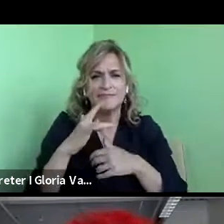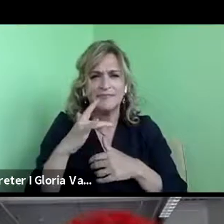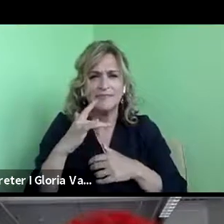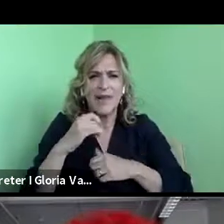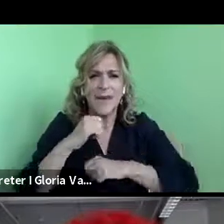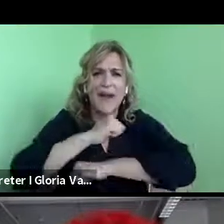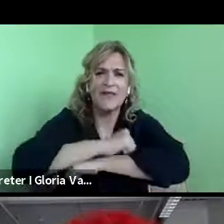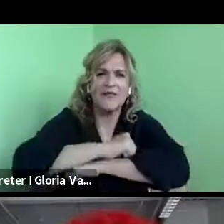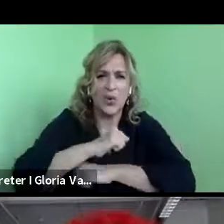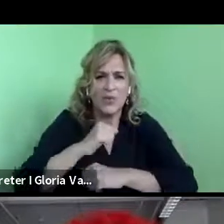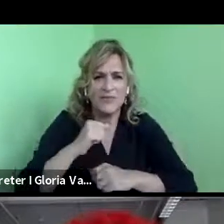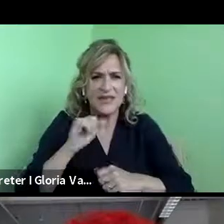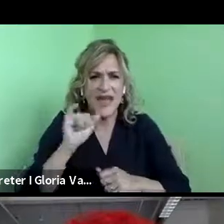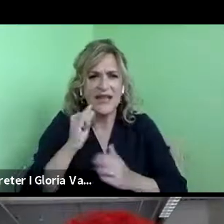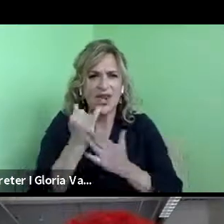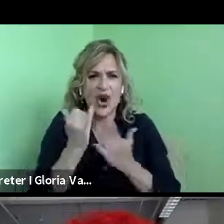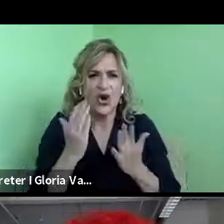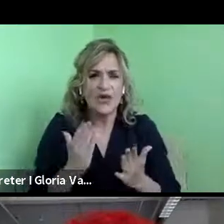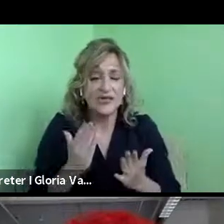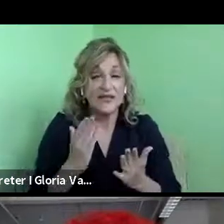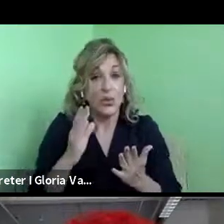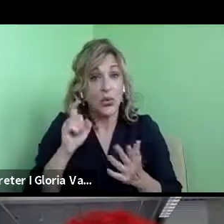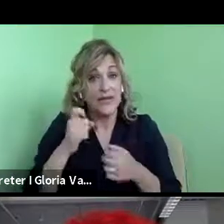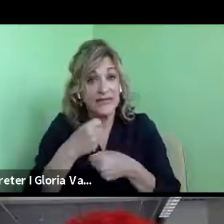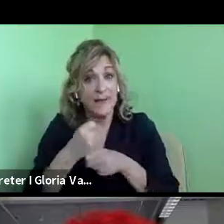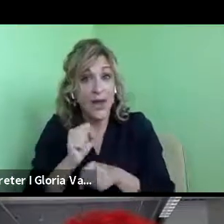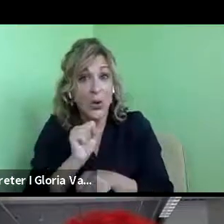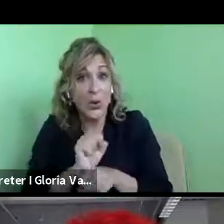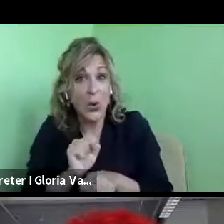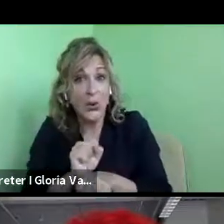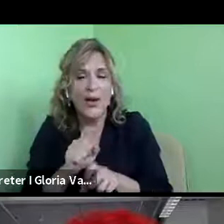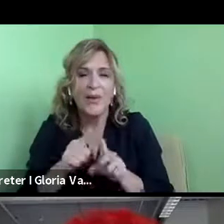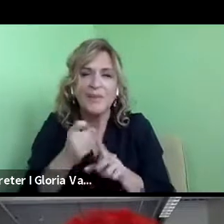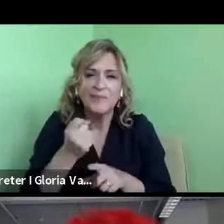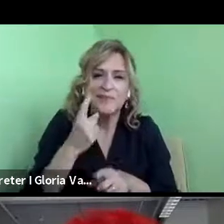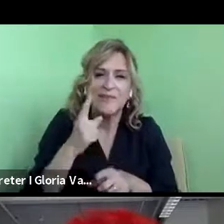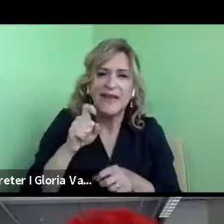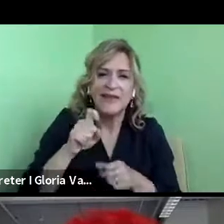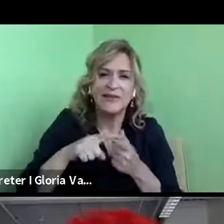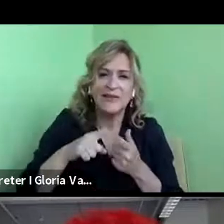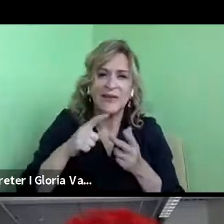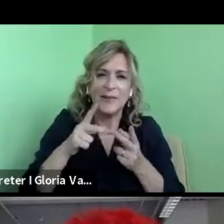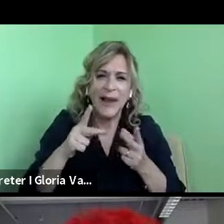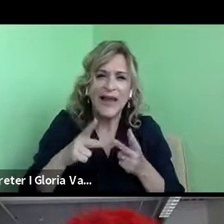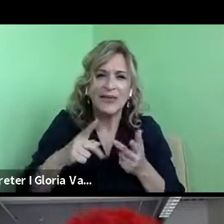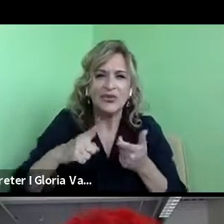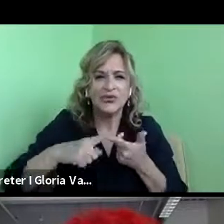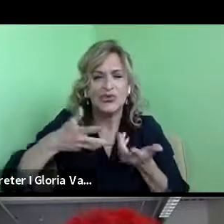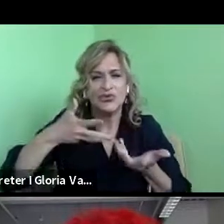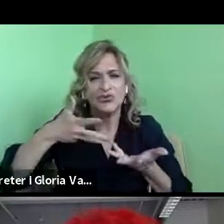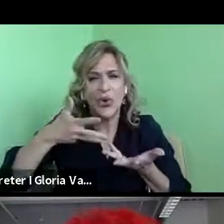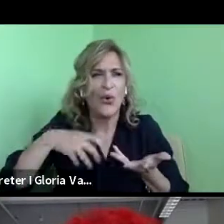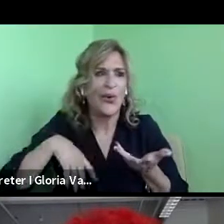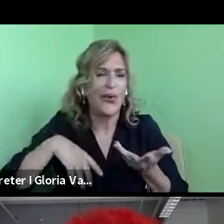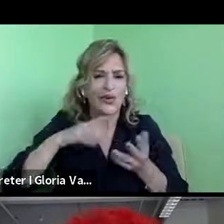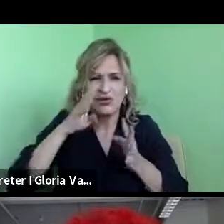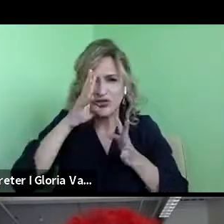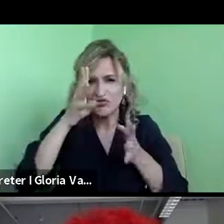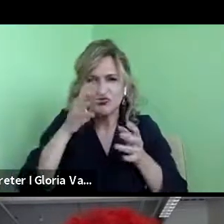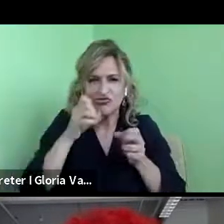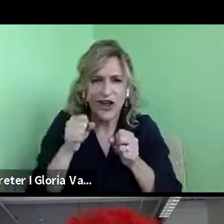we need to make our work, but then we also need to be able to talk and convene and strategize and have a say in